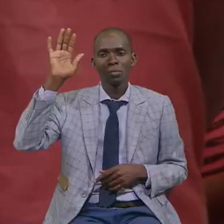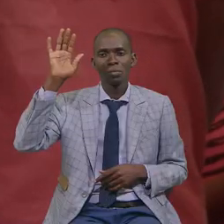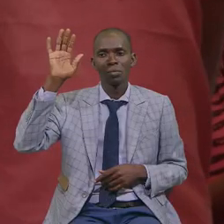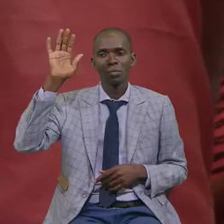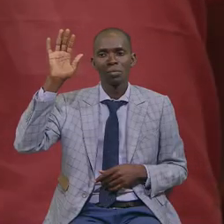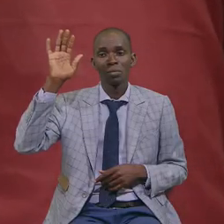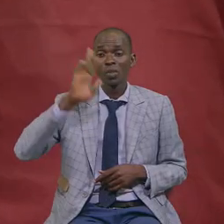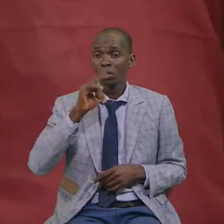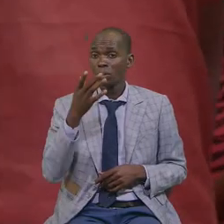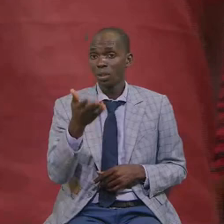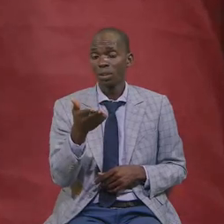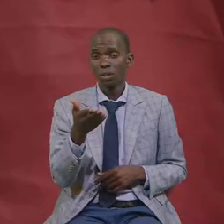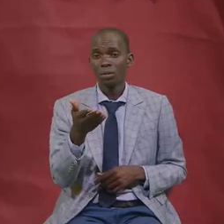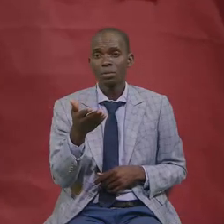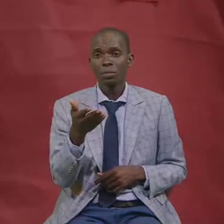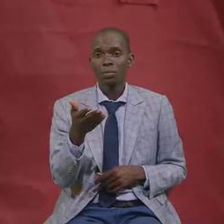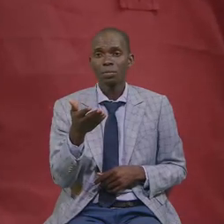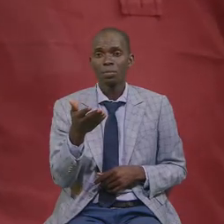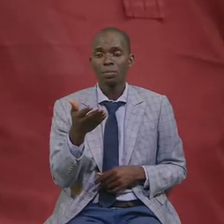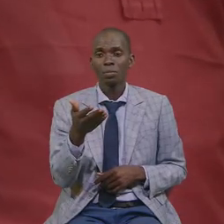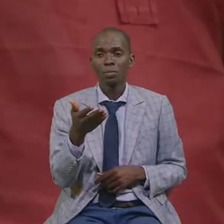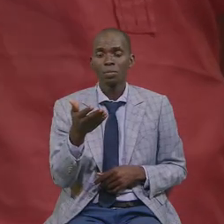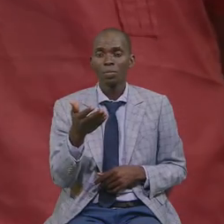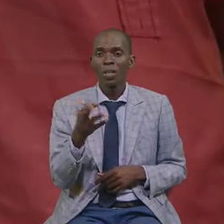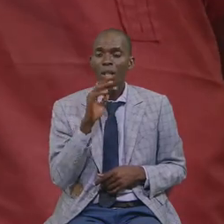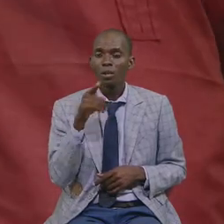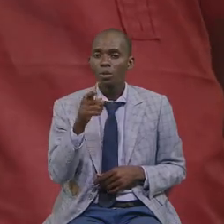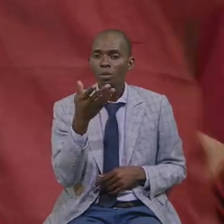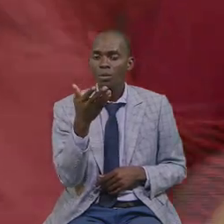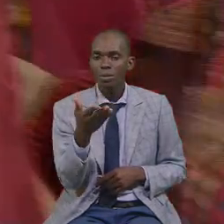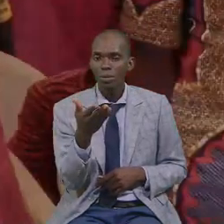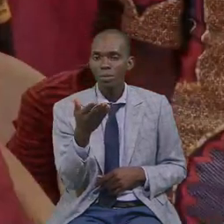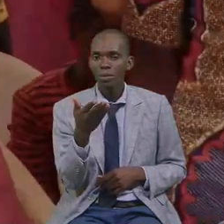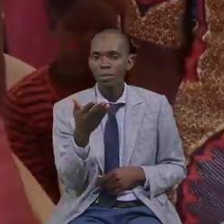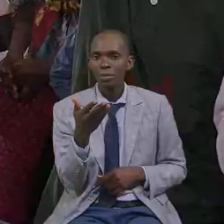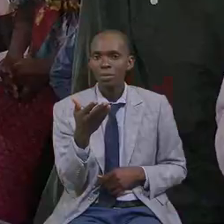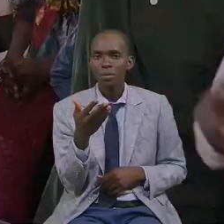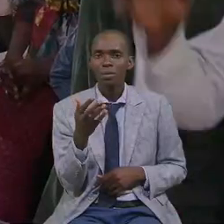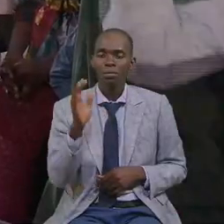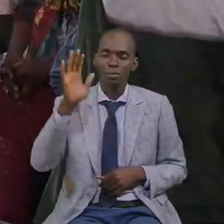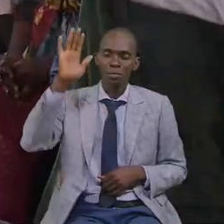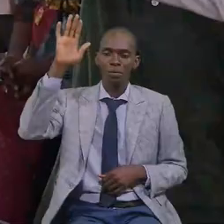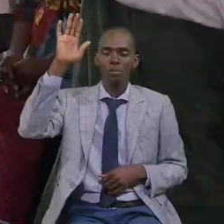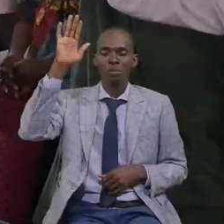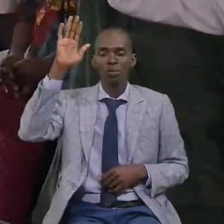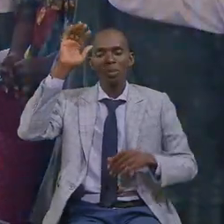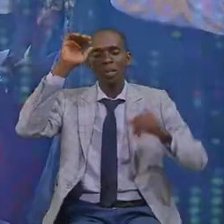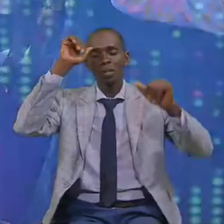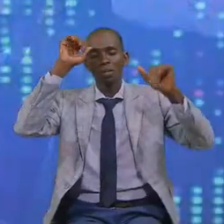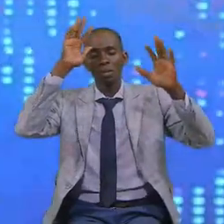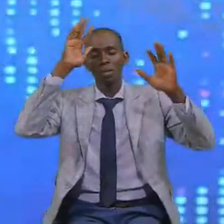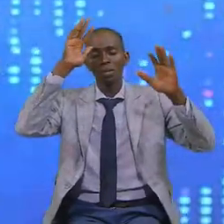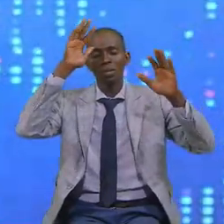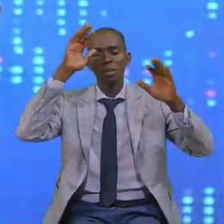Are you there? I said, are you there? Raise up that. Father, in the